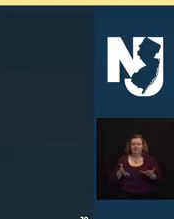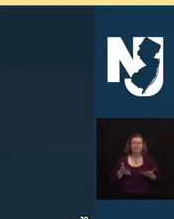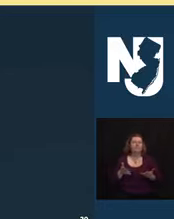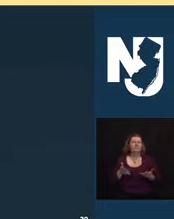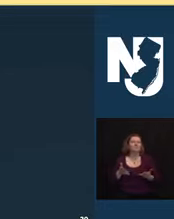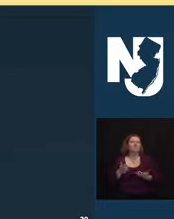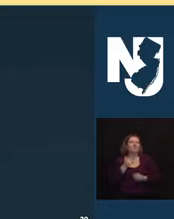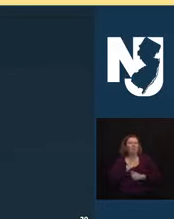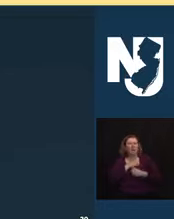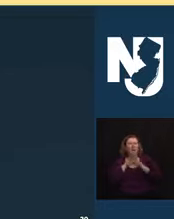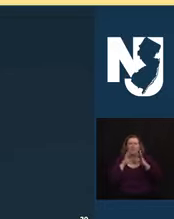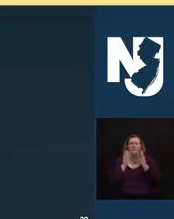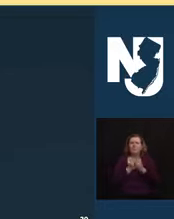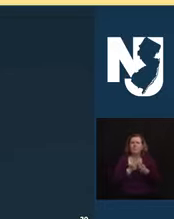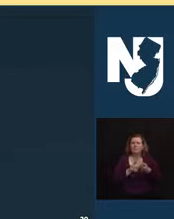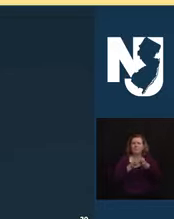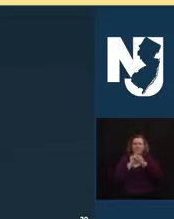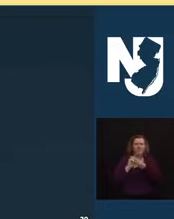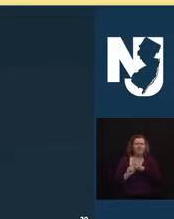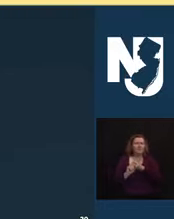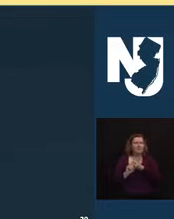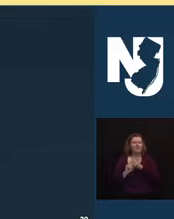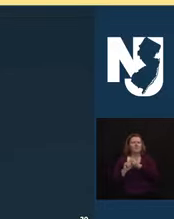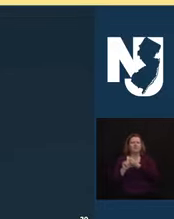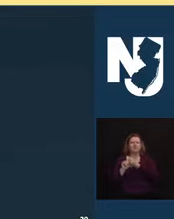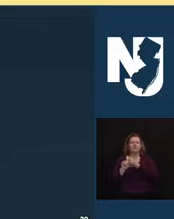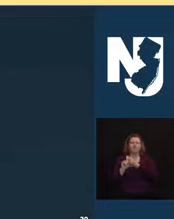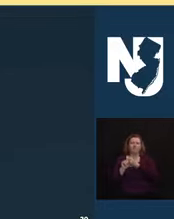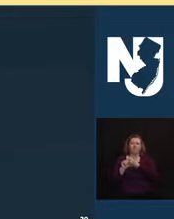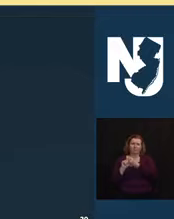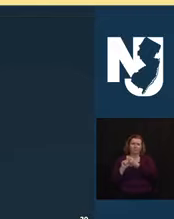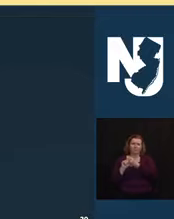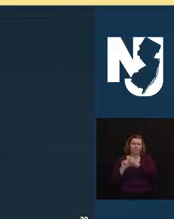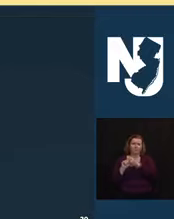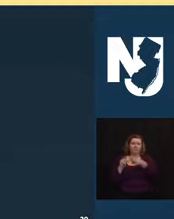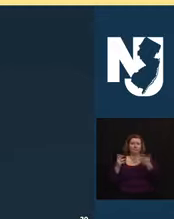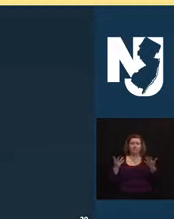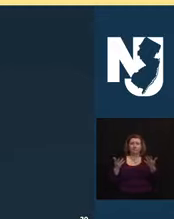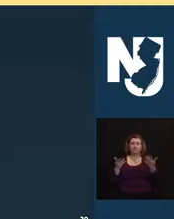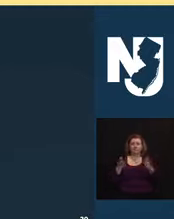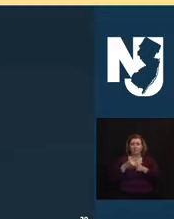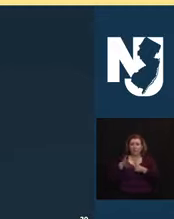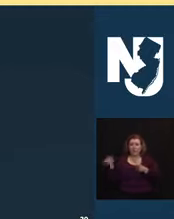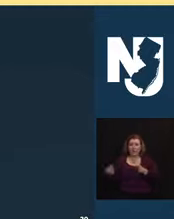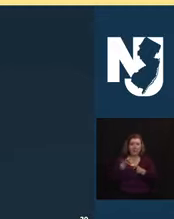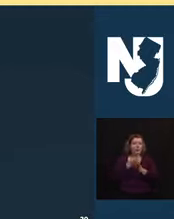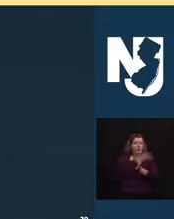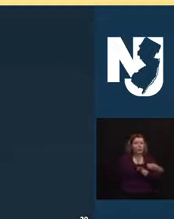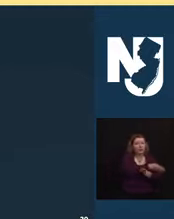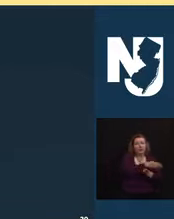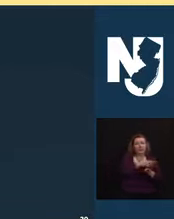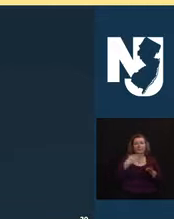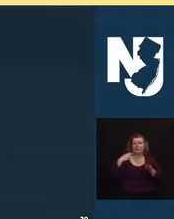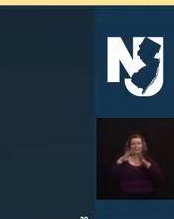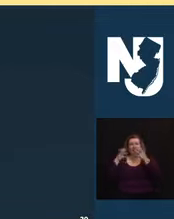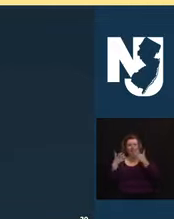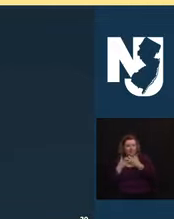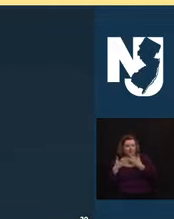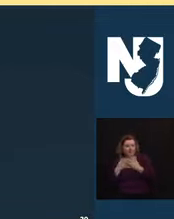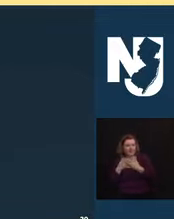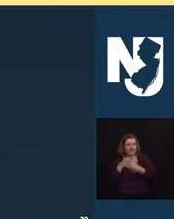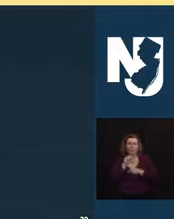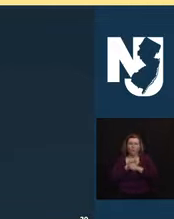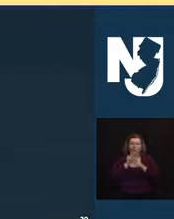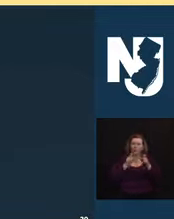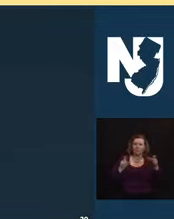him for life's journey as a part of his family, whether they be neighbors, former classmates, or work colleagues. He was also